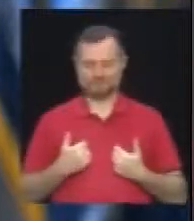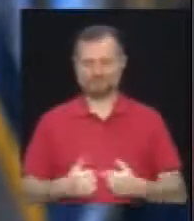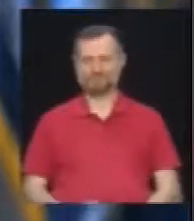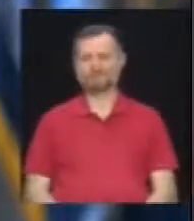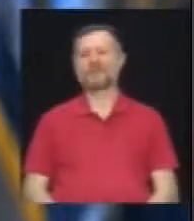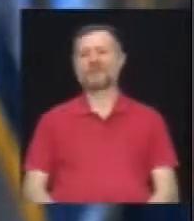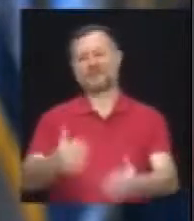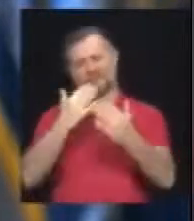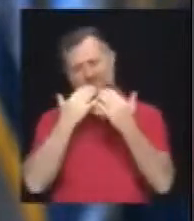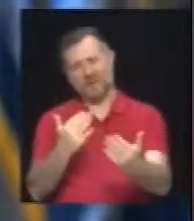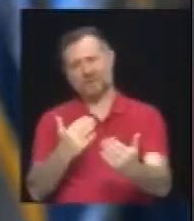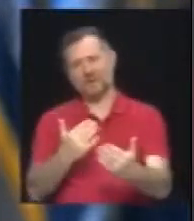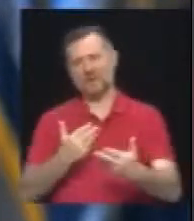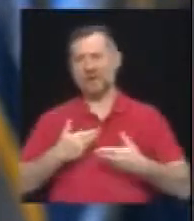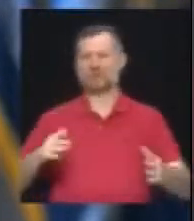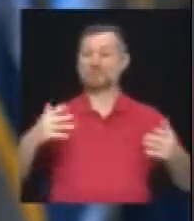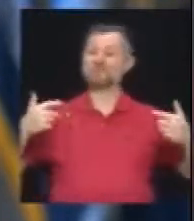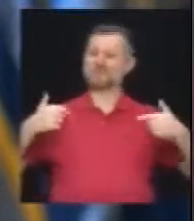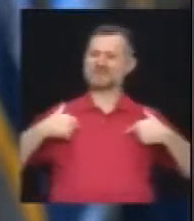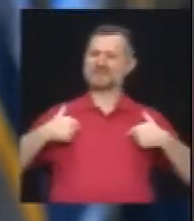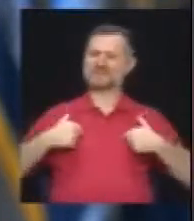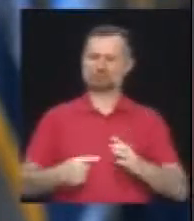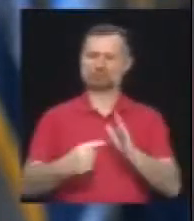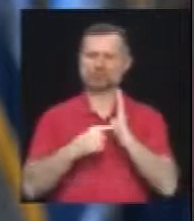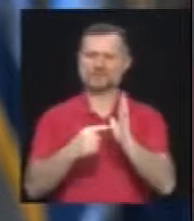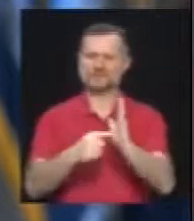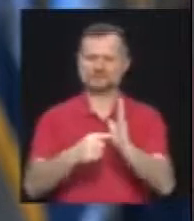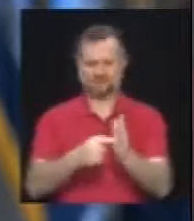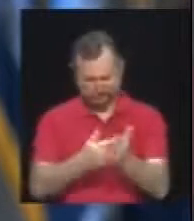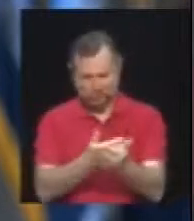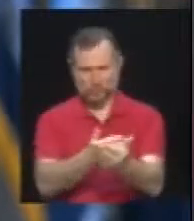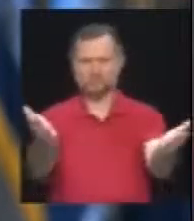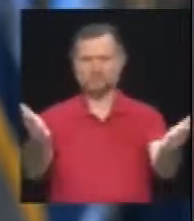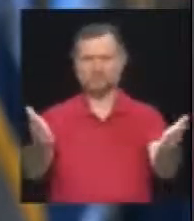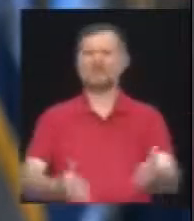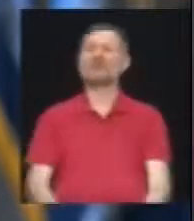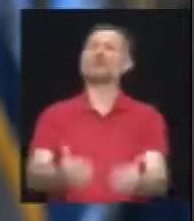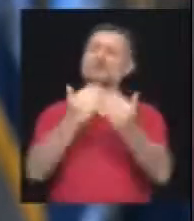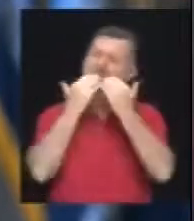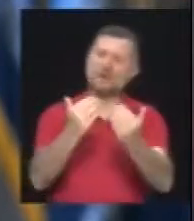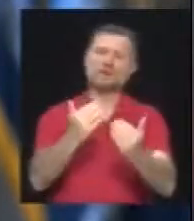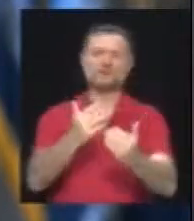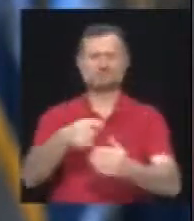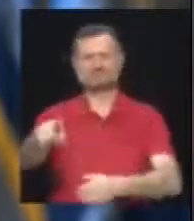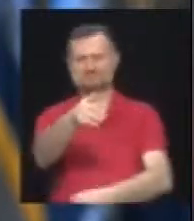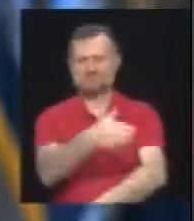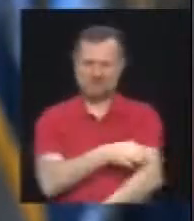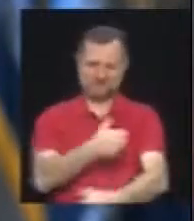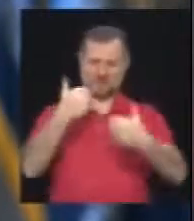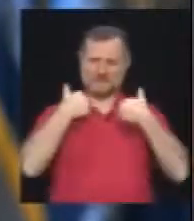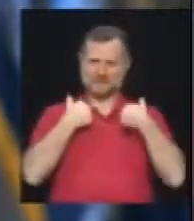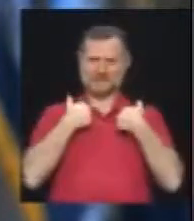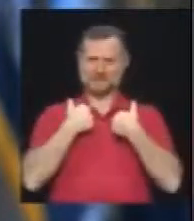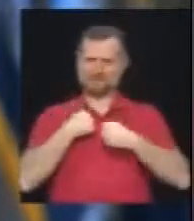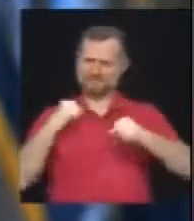you for allowing me to represent you. Thank you for empowering me to fight for